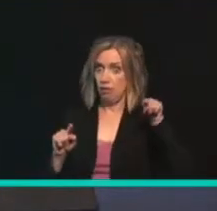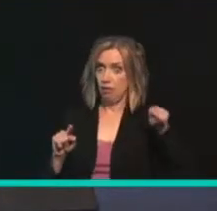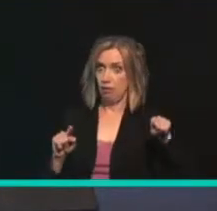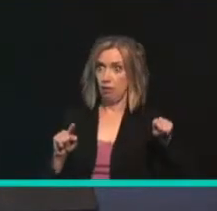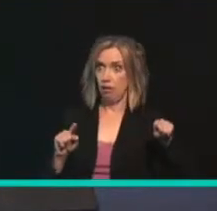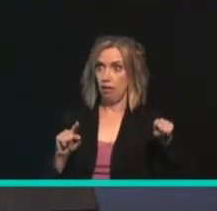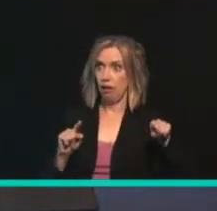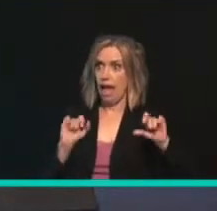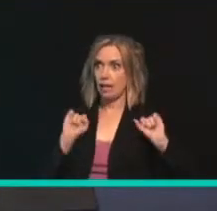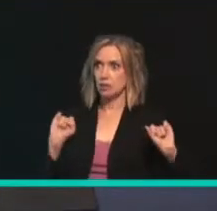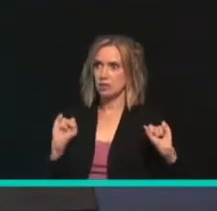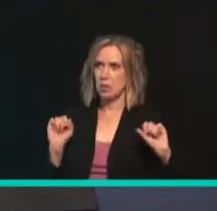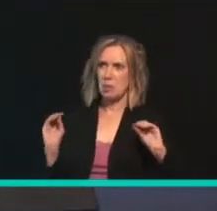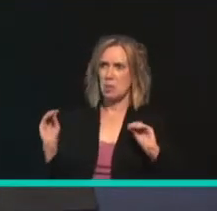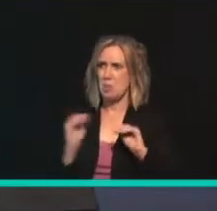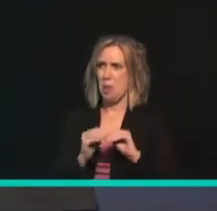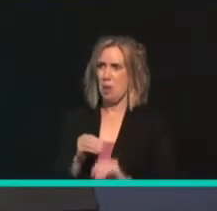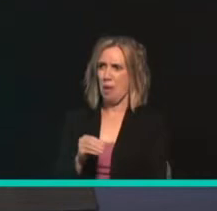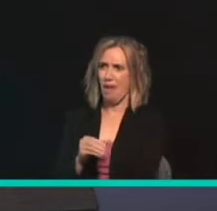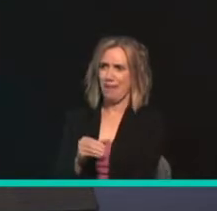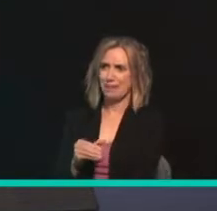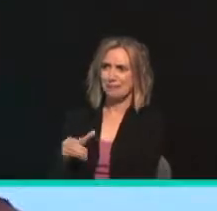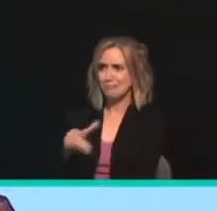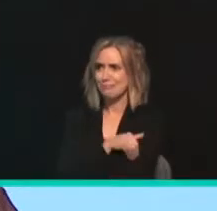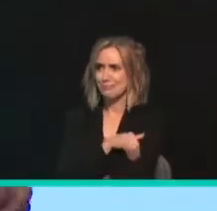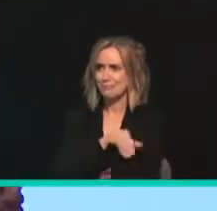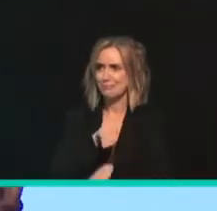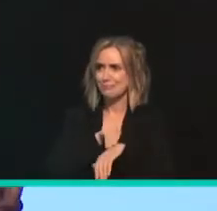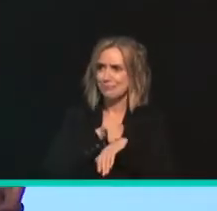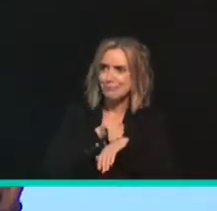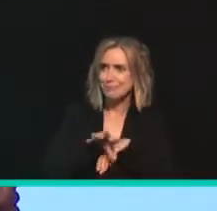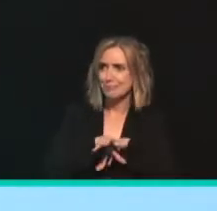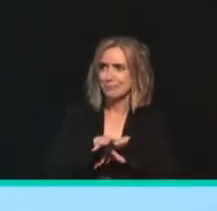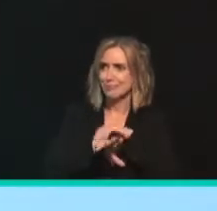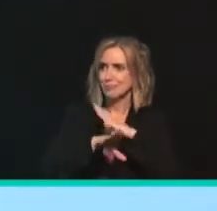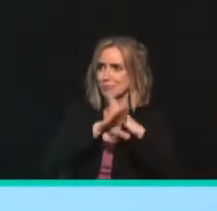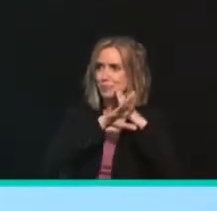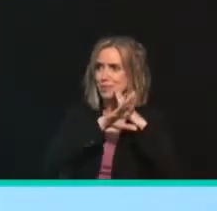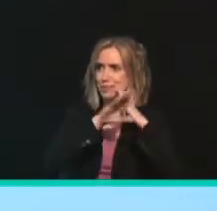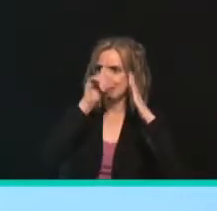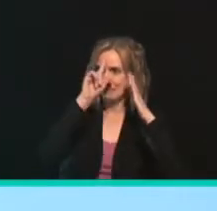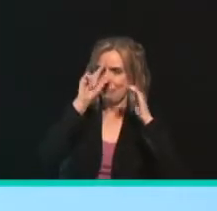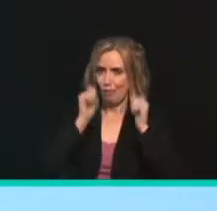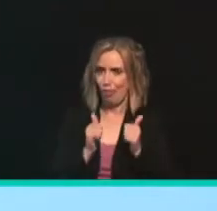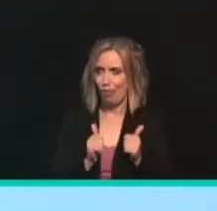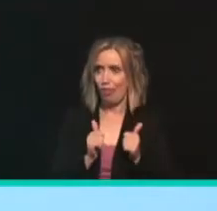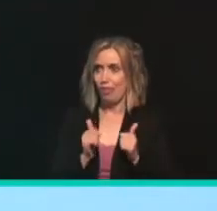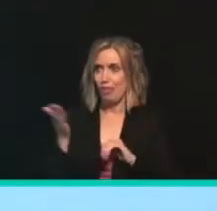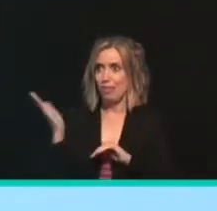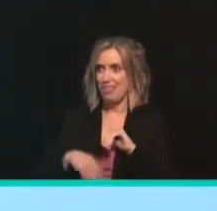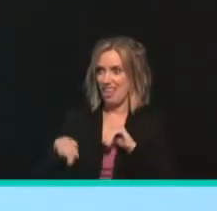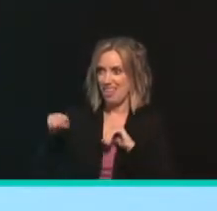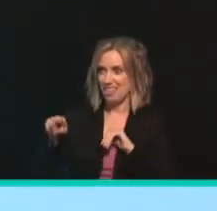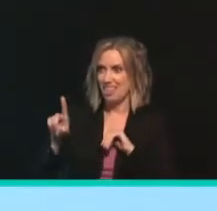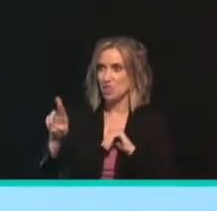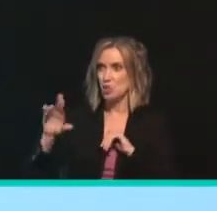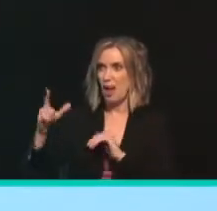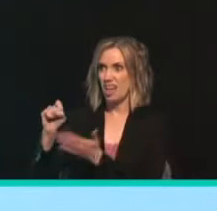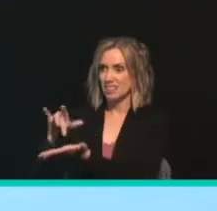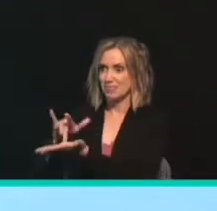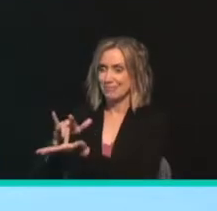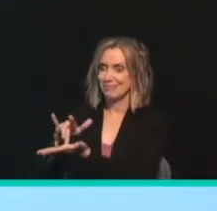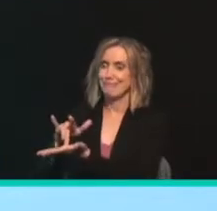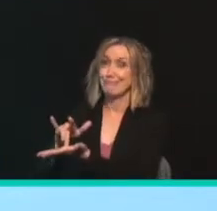with Alzheimer's disease than did drugs. This article concluded, reviewing the scientific